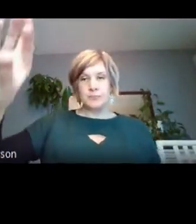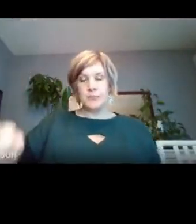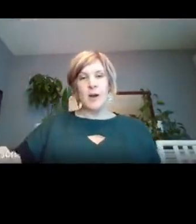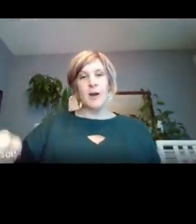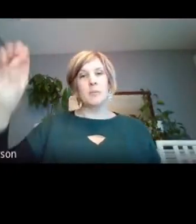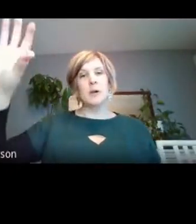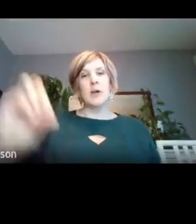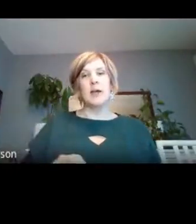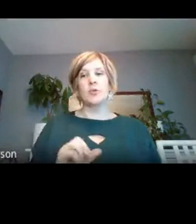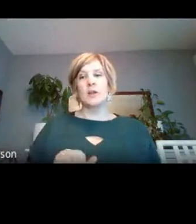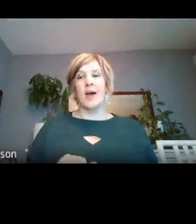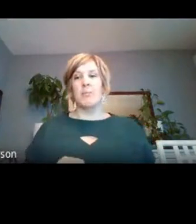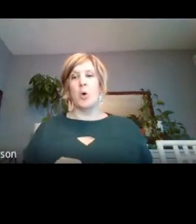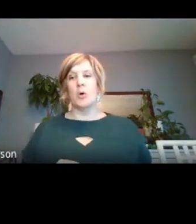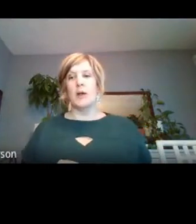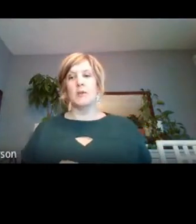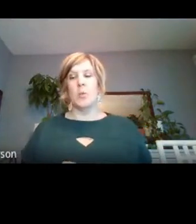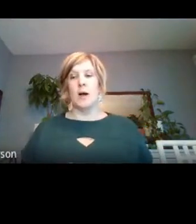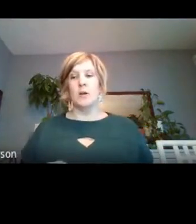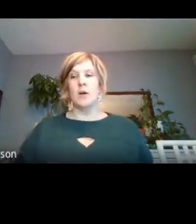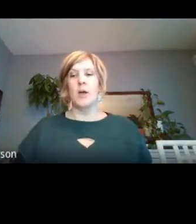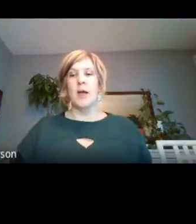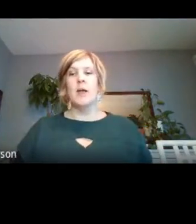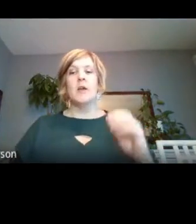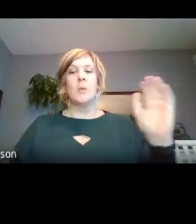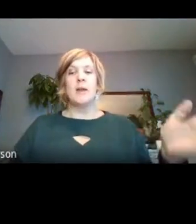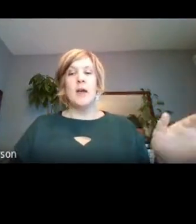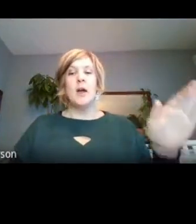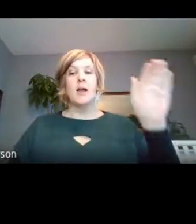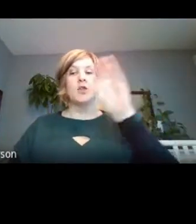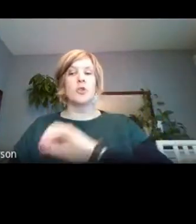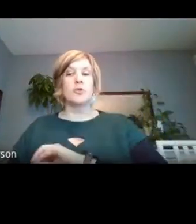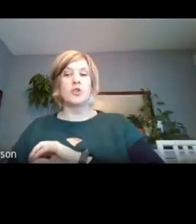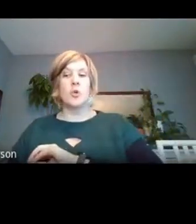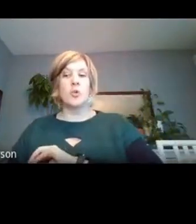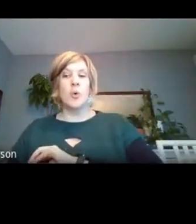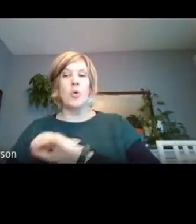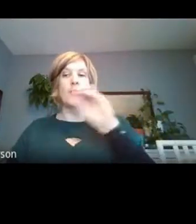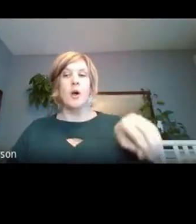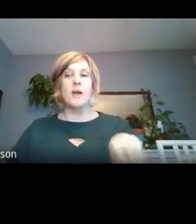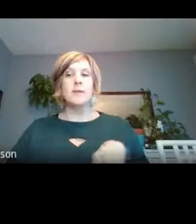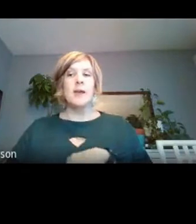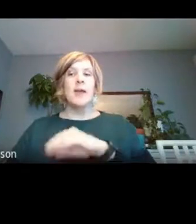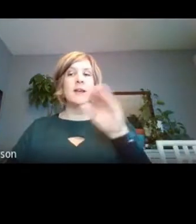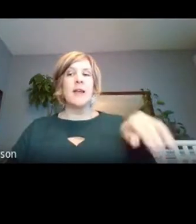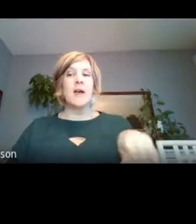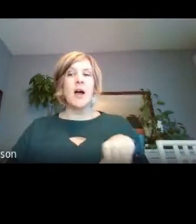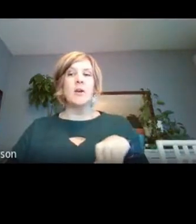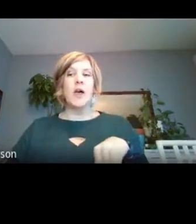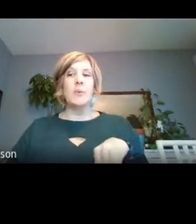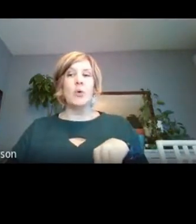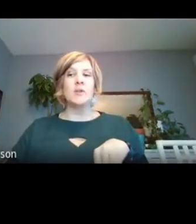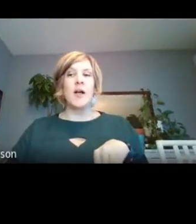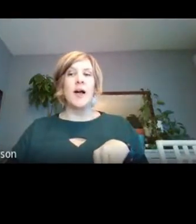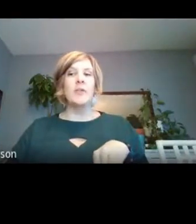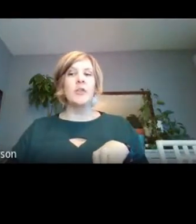um answering that poll as well okay so again i can choose to show the poll or not and again i